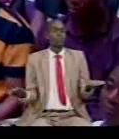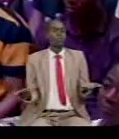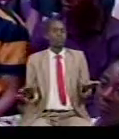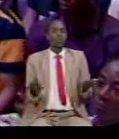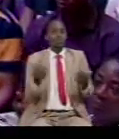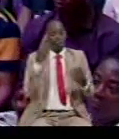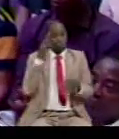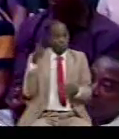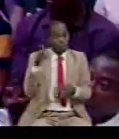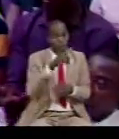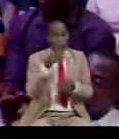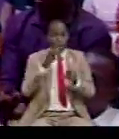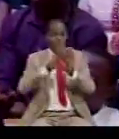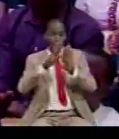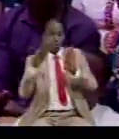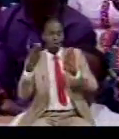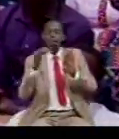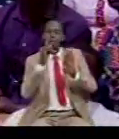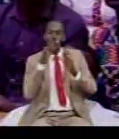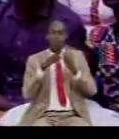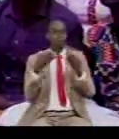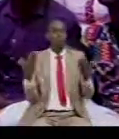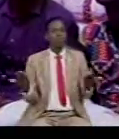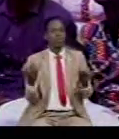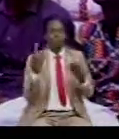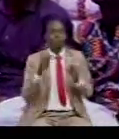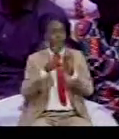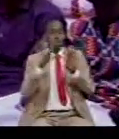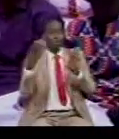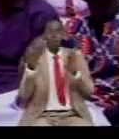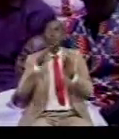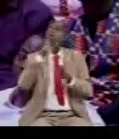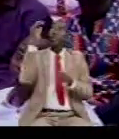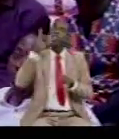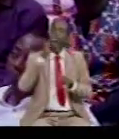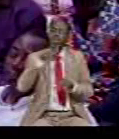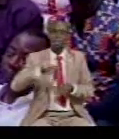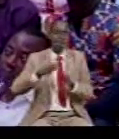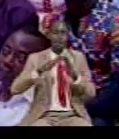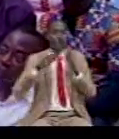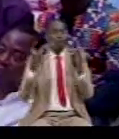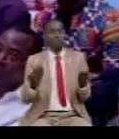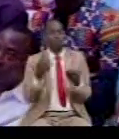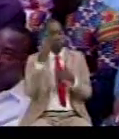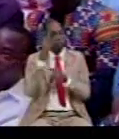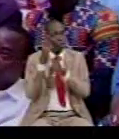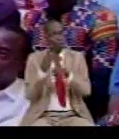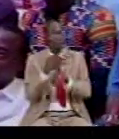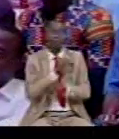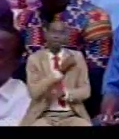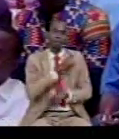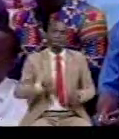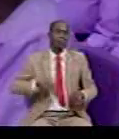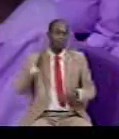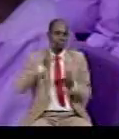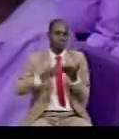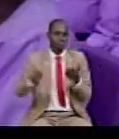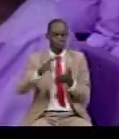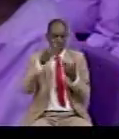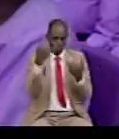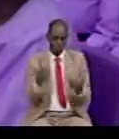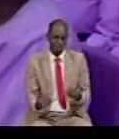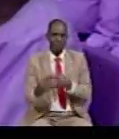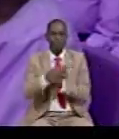the door is still open. The door of grace is still open for you, and the Lord will forgive you today. He